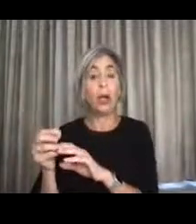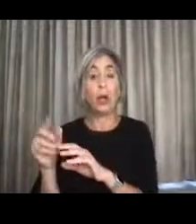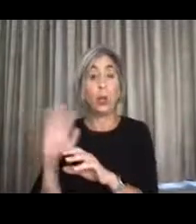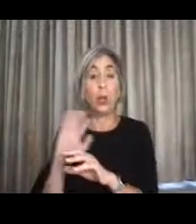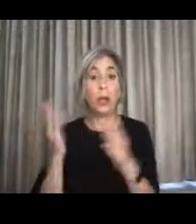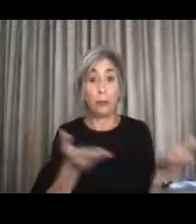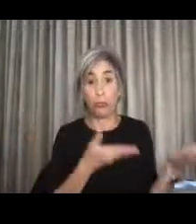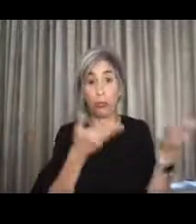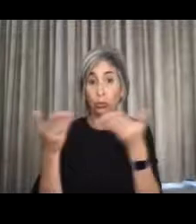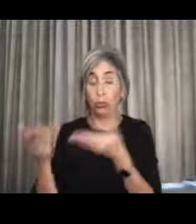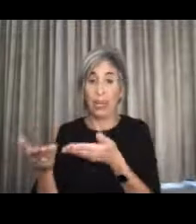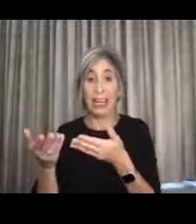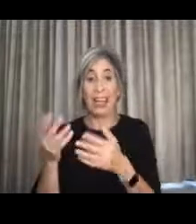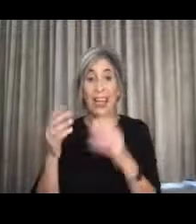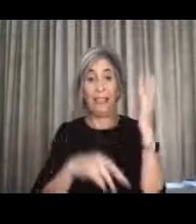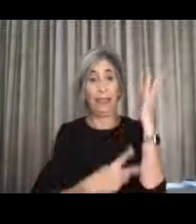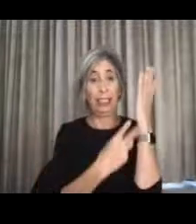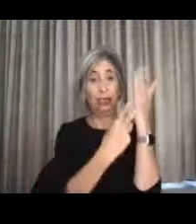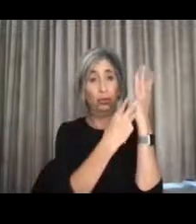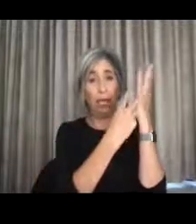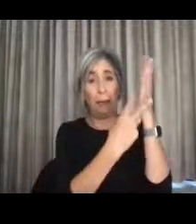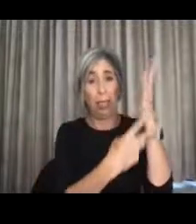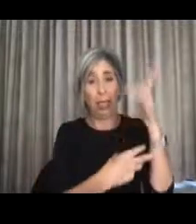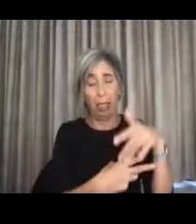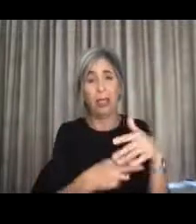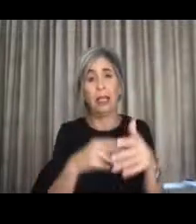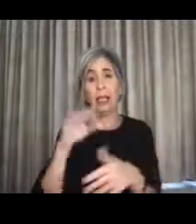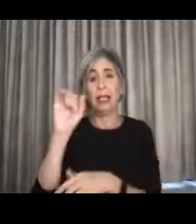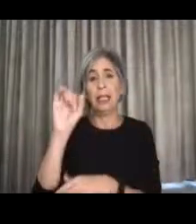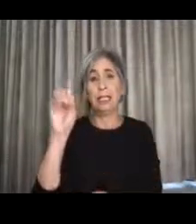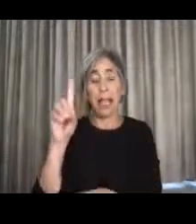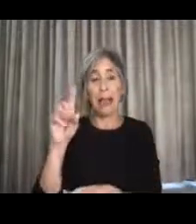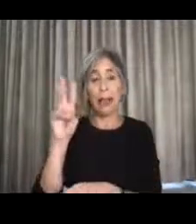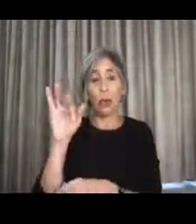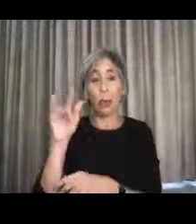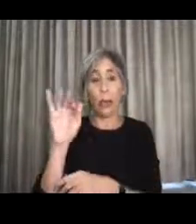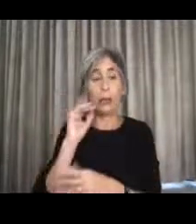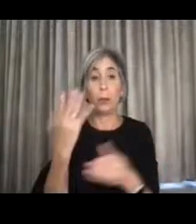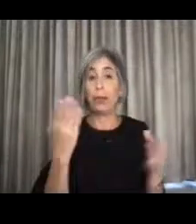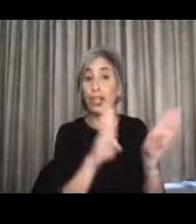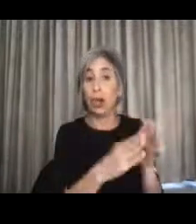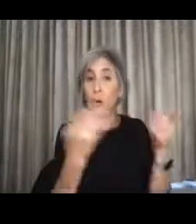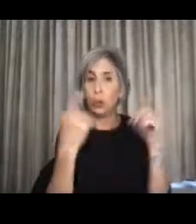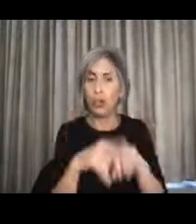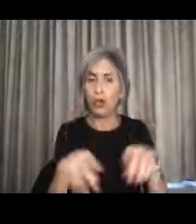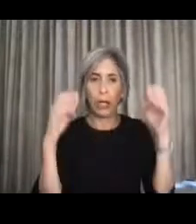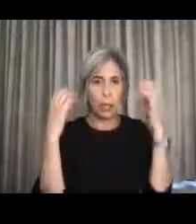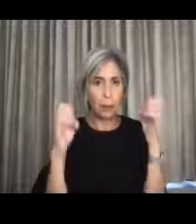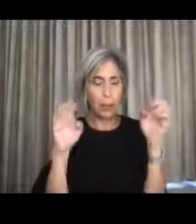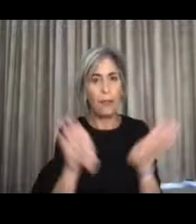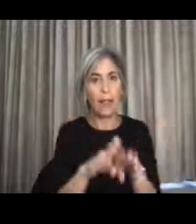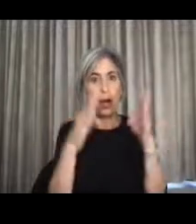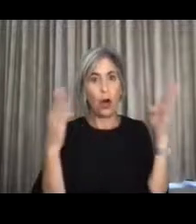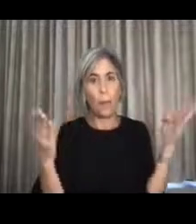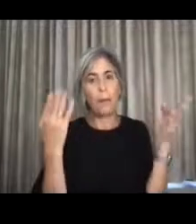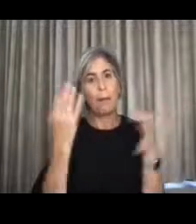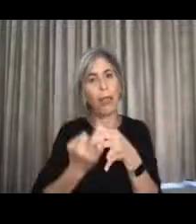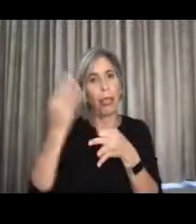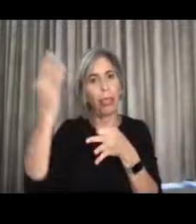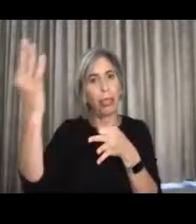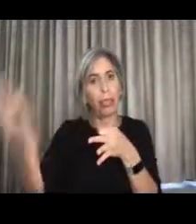waste, and at some time solid waste is going to close that during an emergency, and the reopening may be longer than